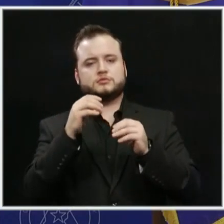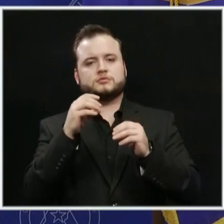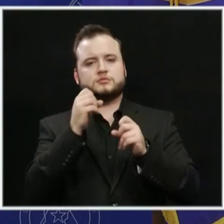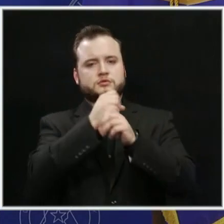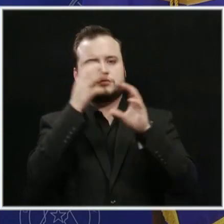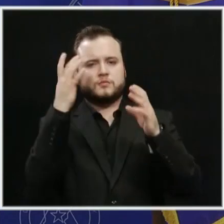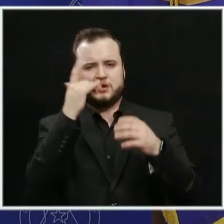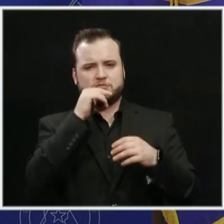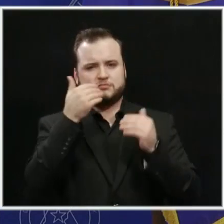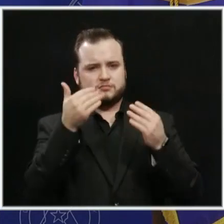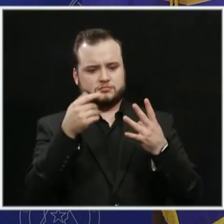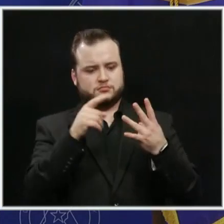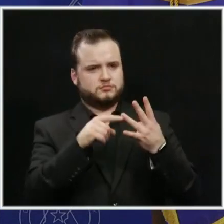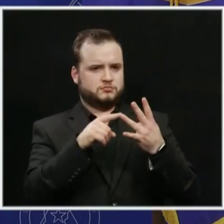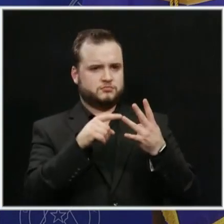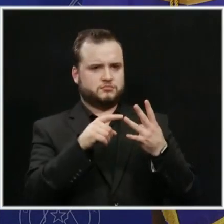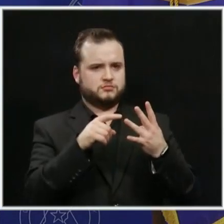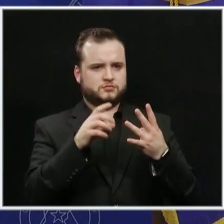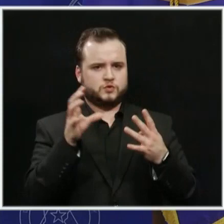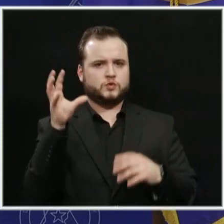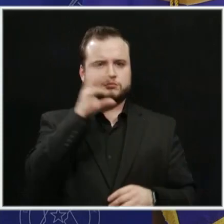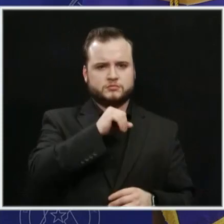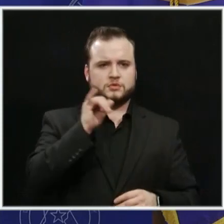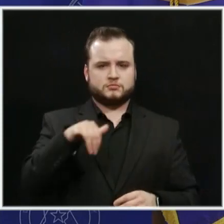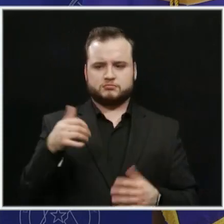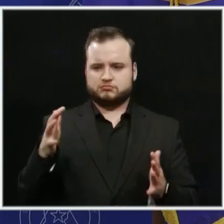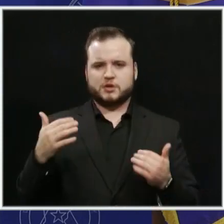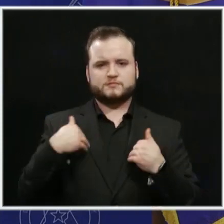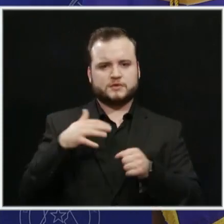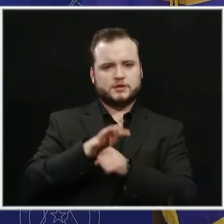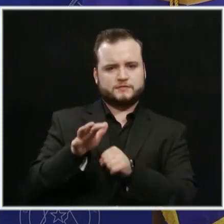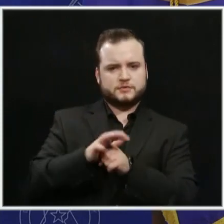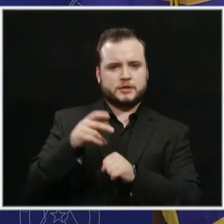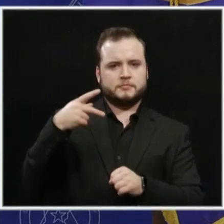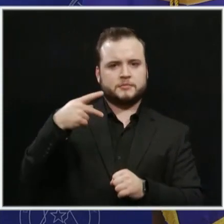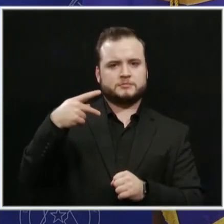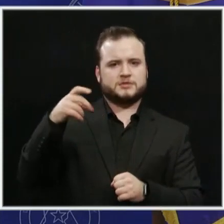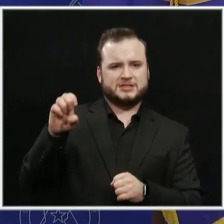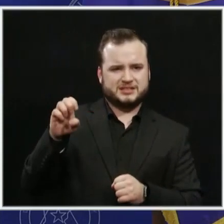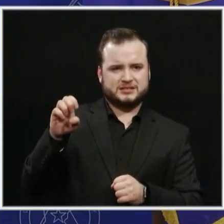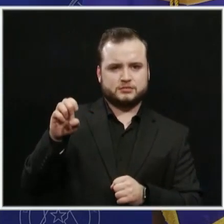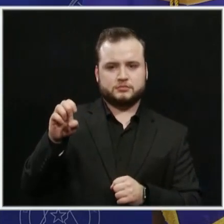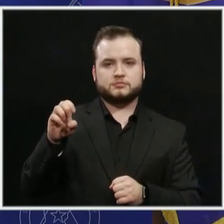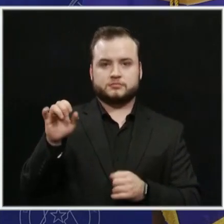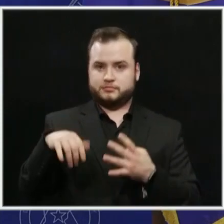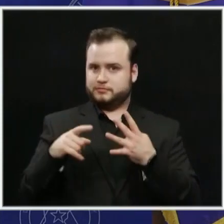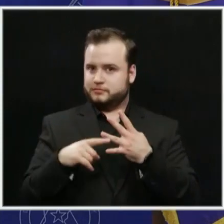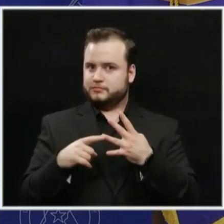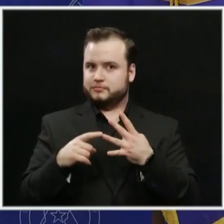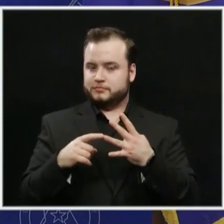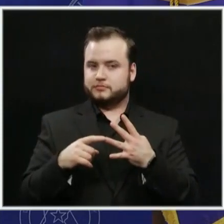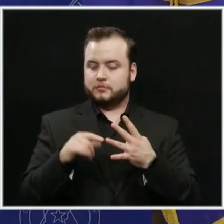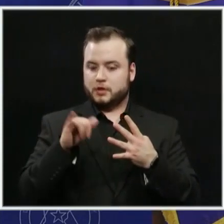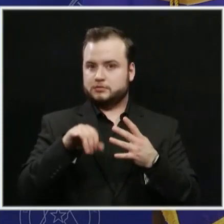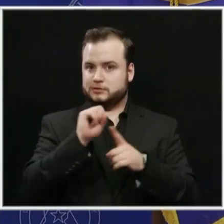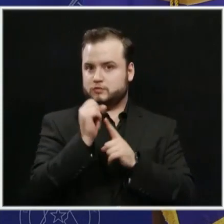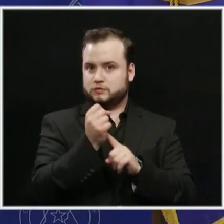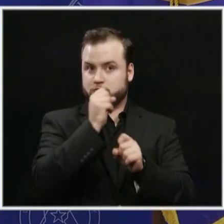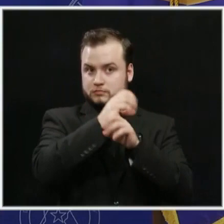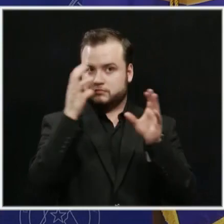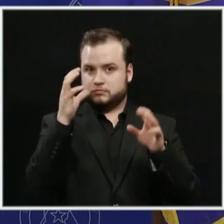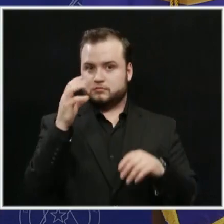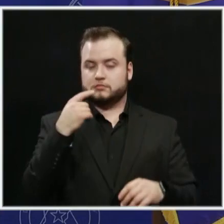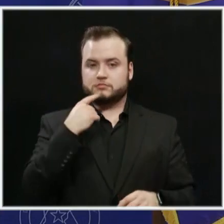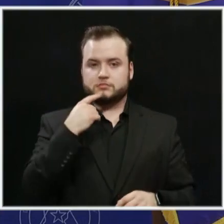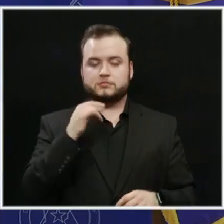of PPE and surge capacity and testing to get there, because scenario 3 gets us to the point where we have set up from the